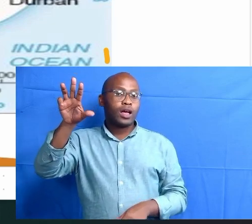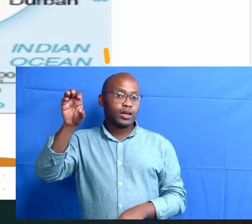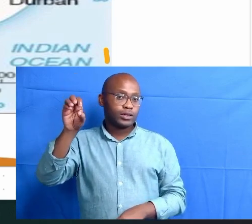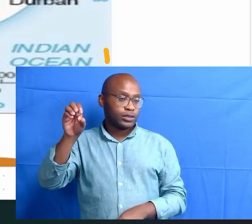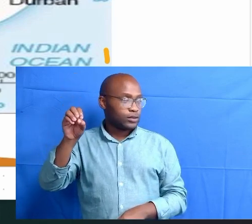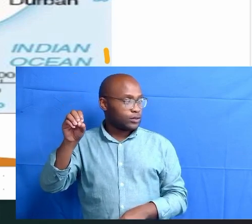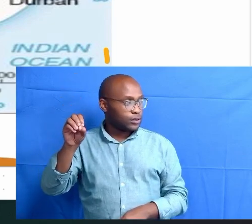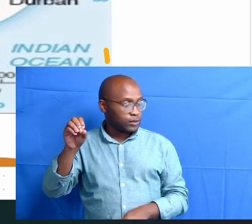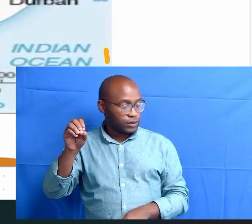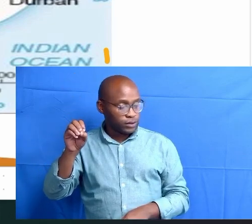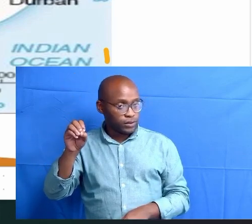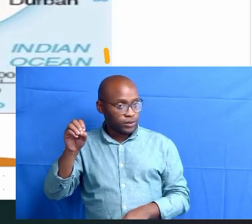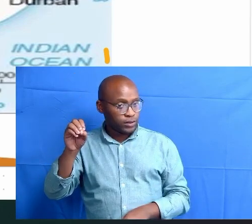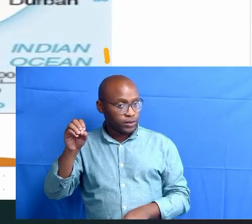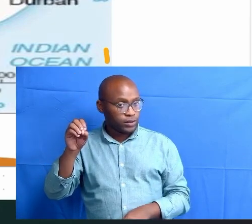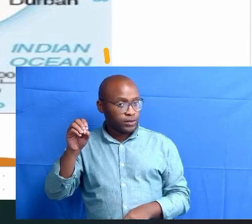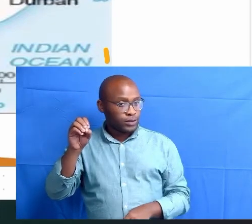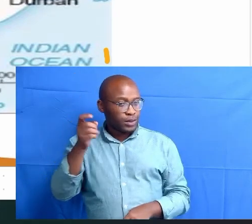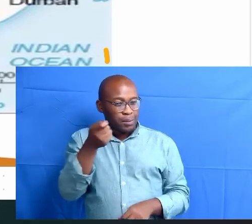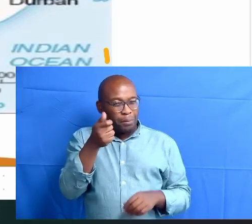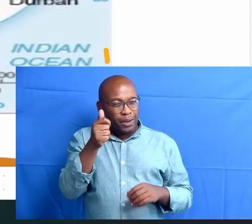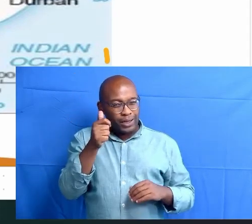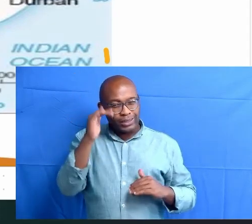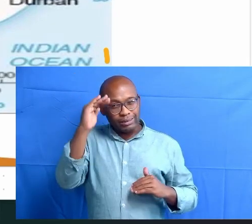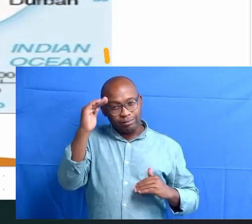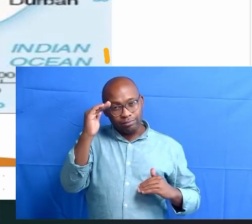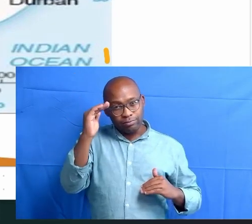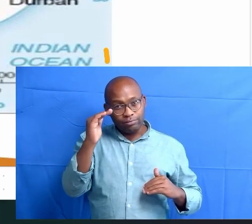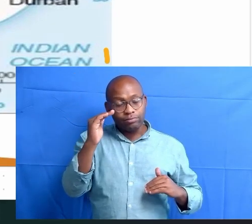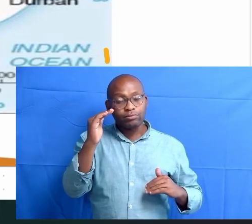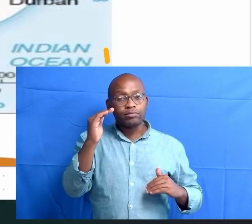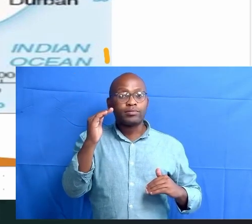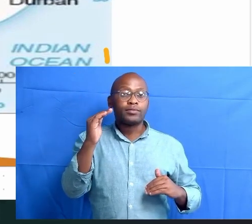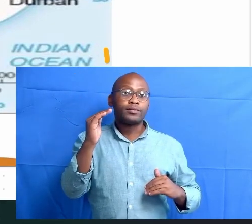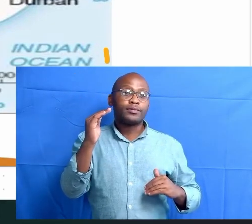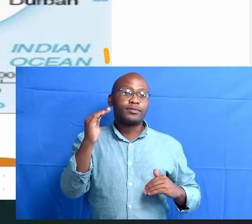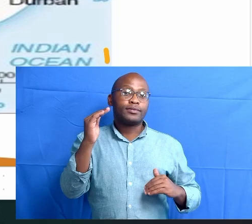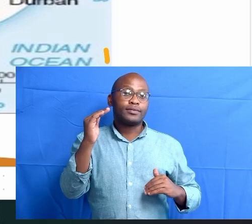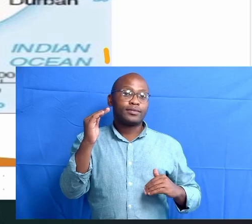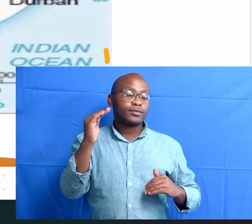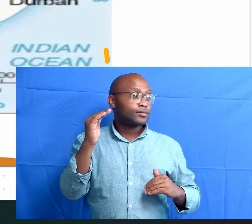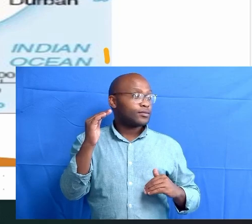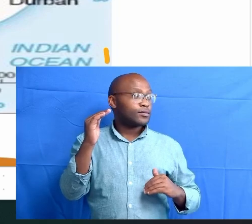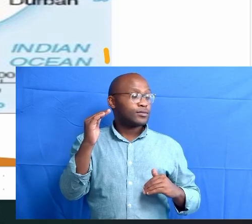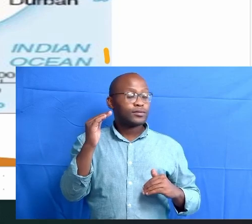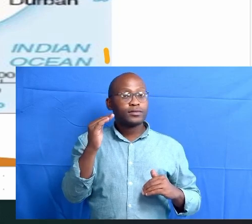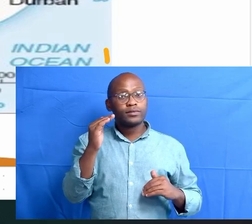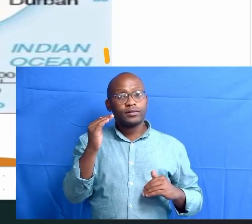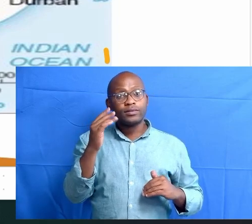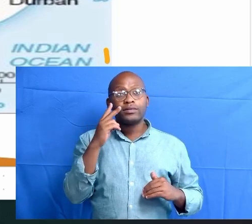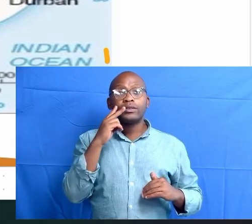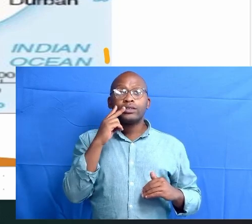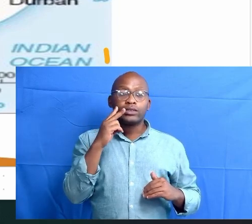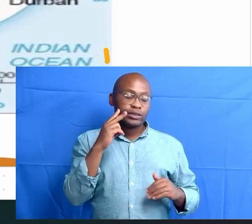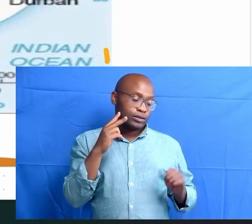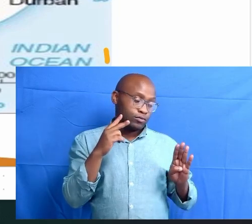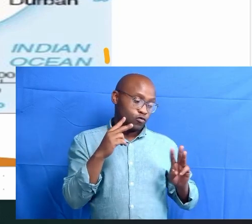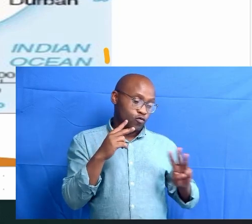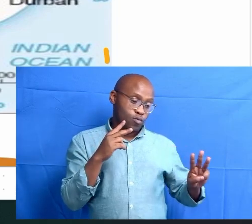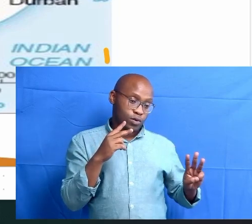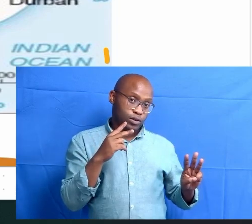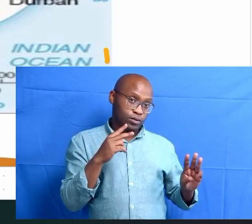90, oh, it just goes down there. There is, yes, there is Beaufort West.